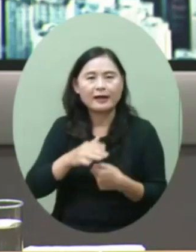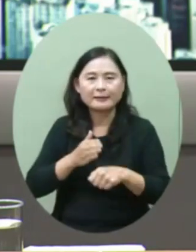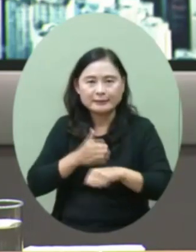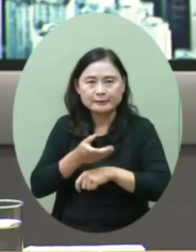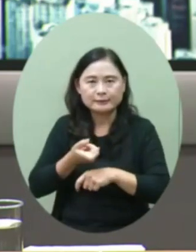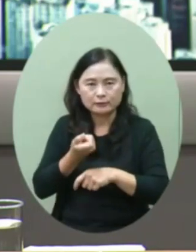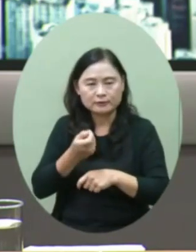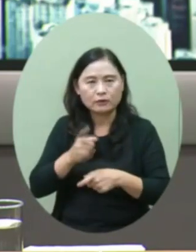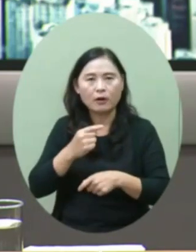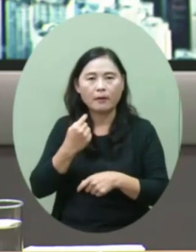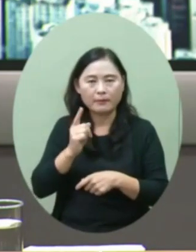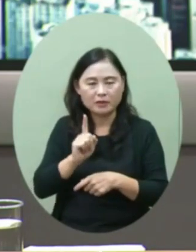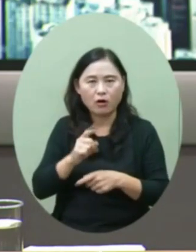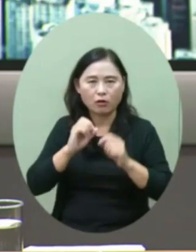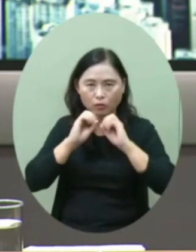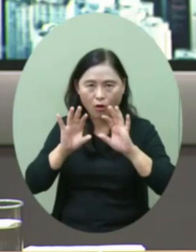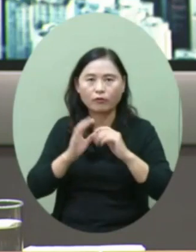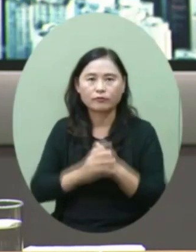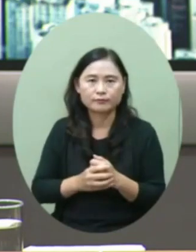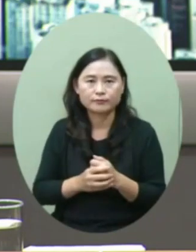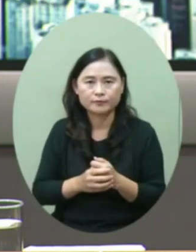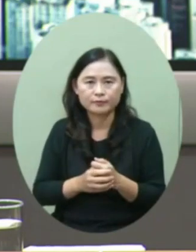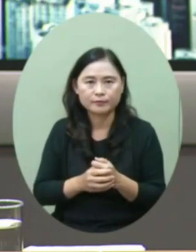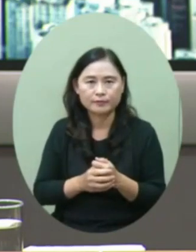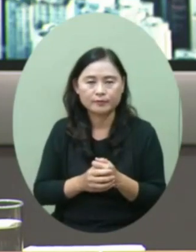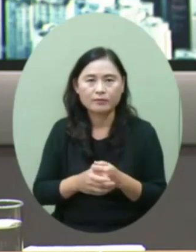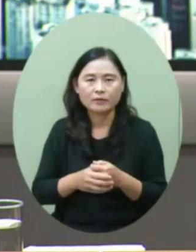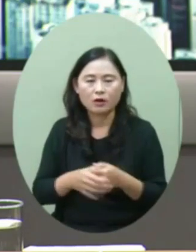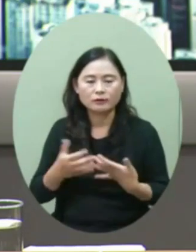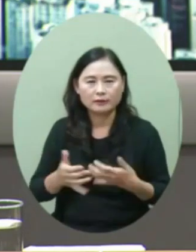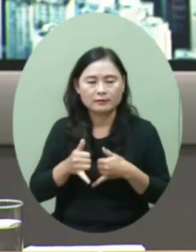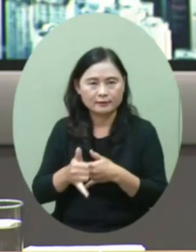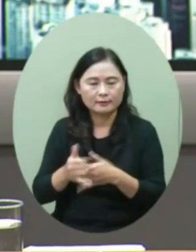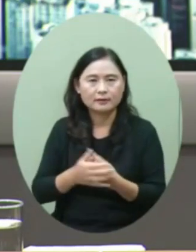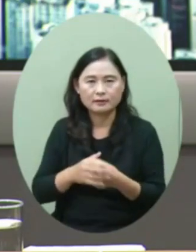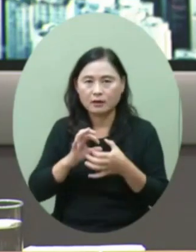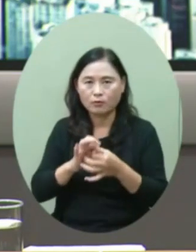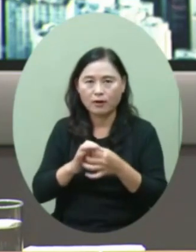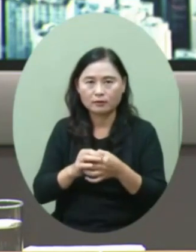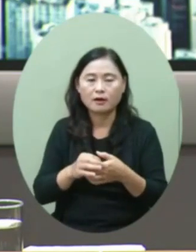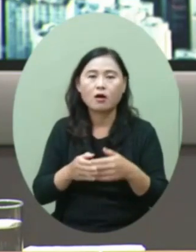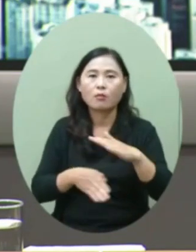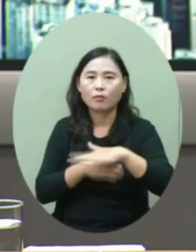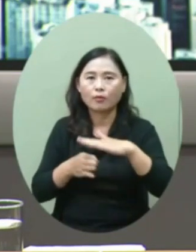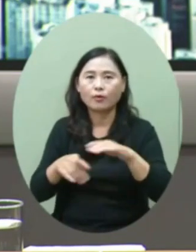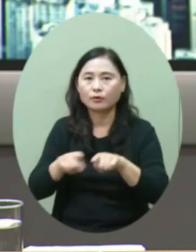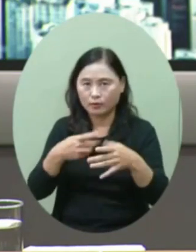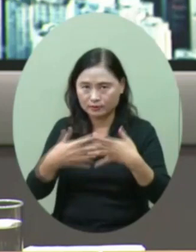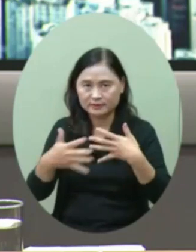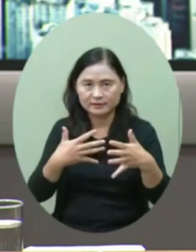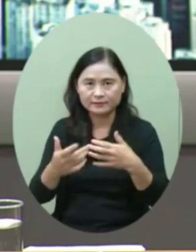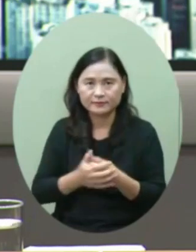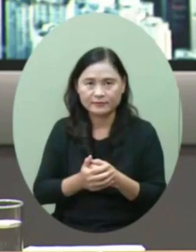We have already set up the relevant division. Details have yet to be announced later, and the